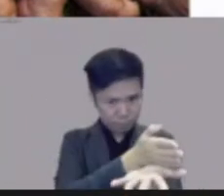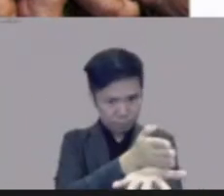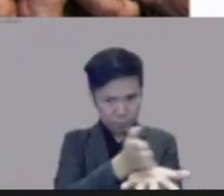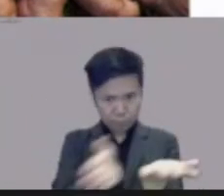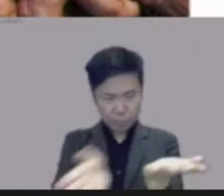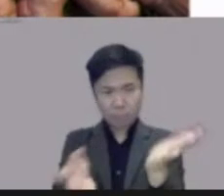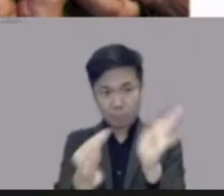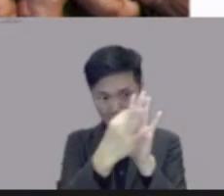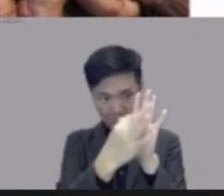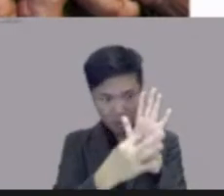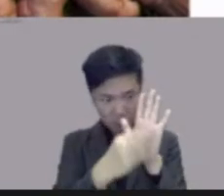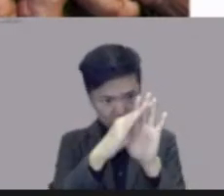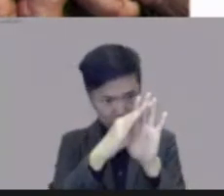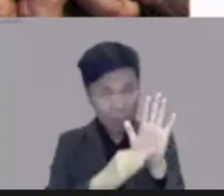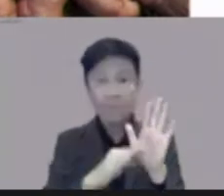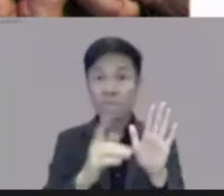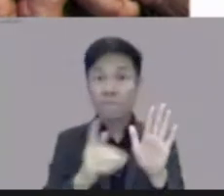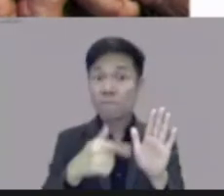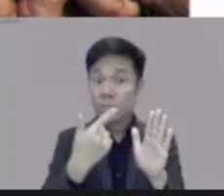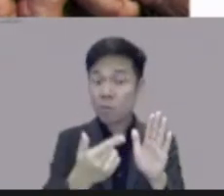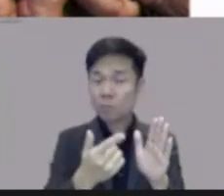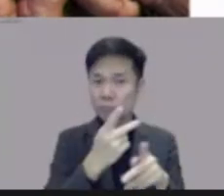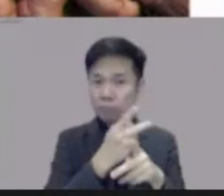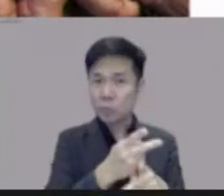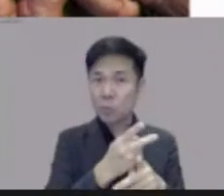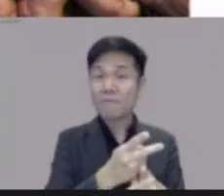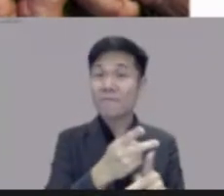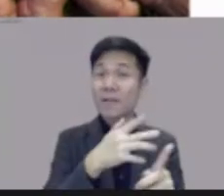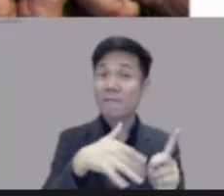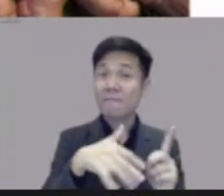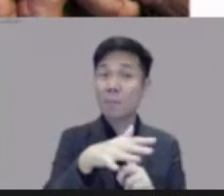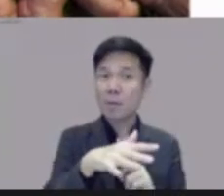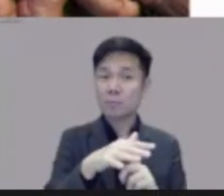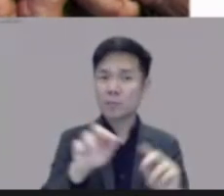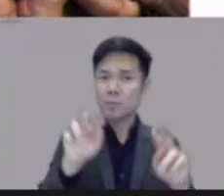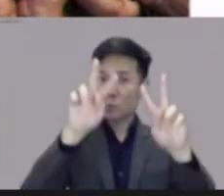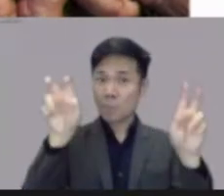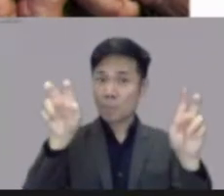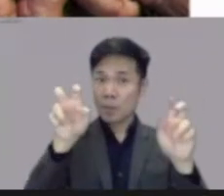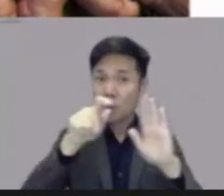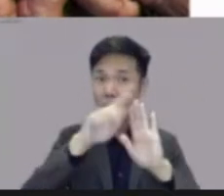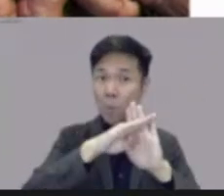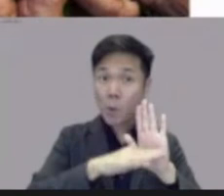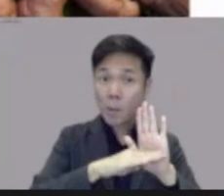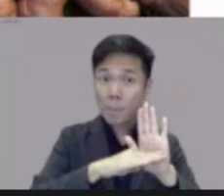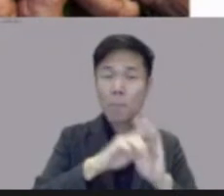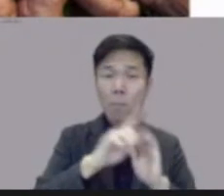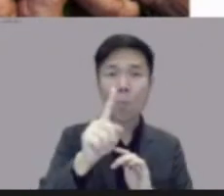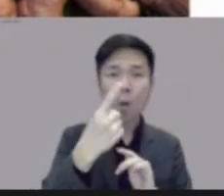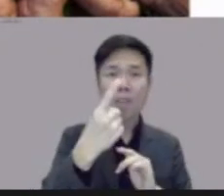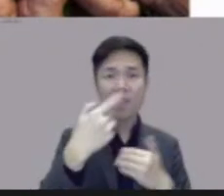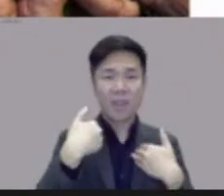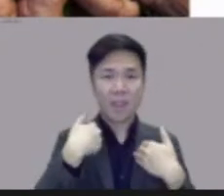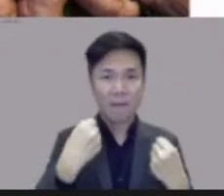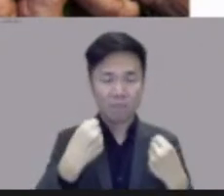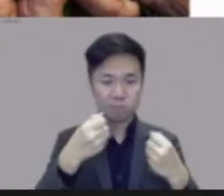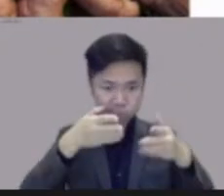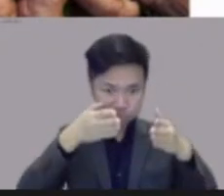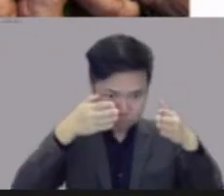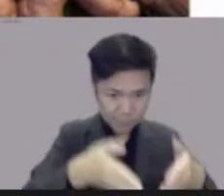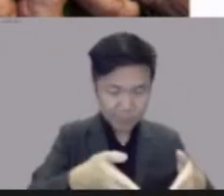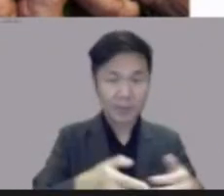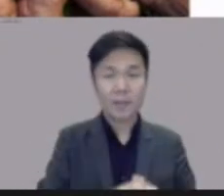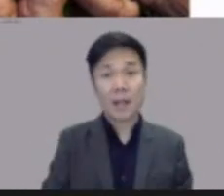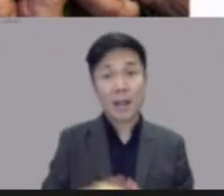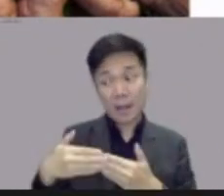manage the environment Health Nexus such as the one health approach and we firmly believe that the pandemic recovery